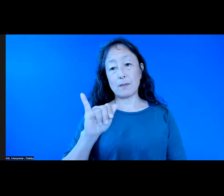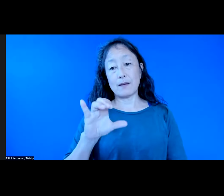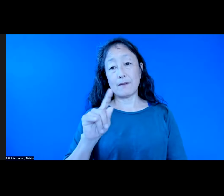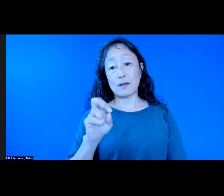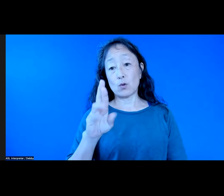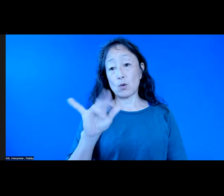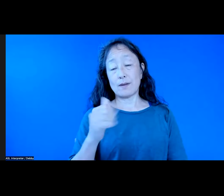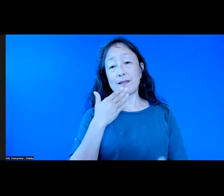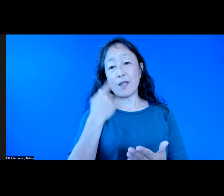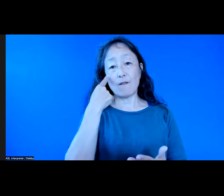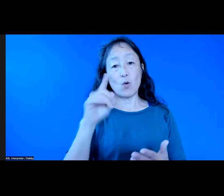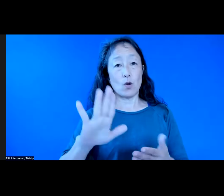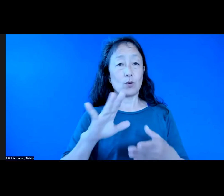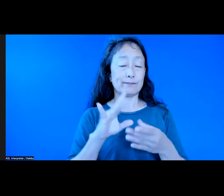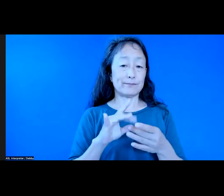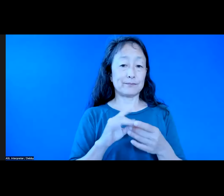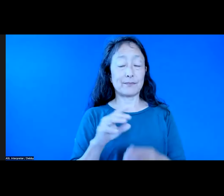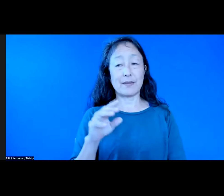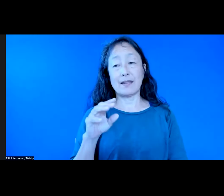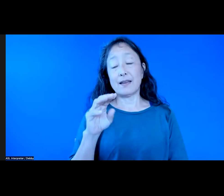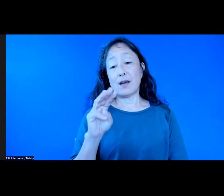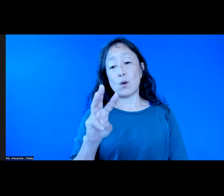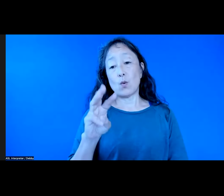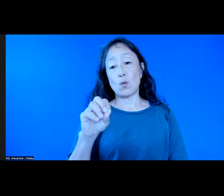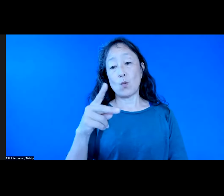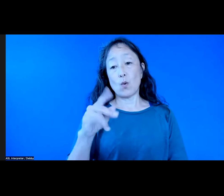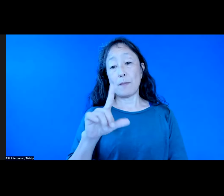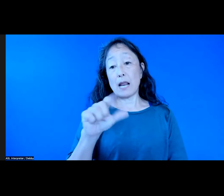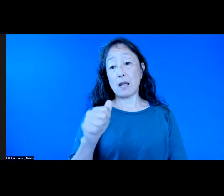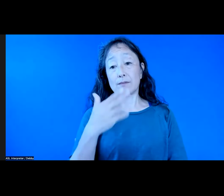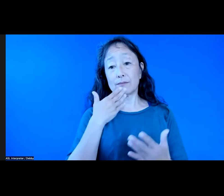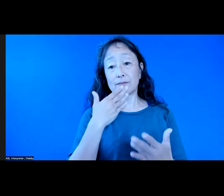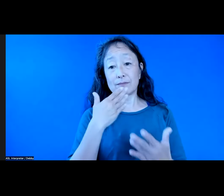comments. Wopila, Mitakia say to you all. We'll see you on Thursday.